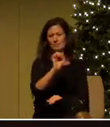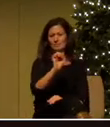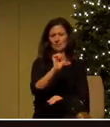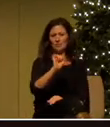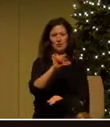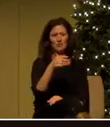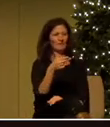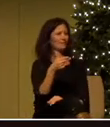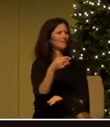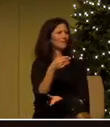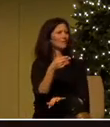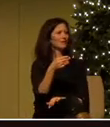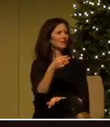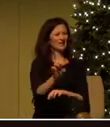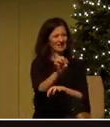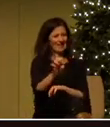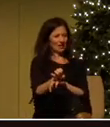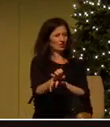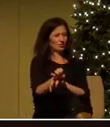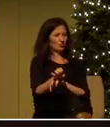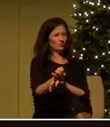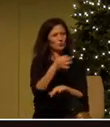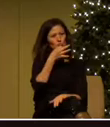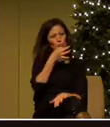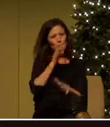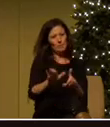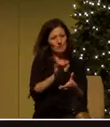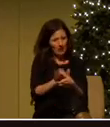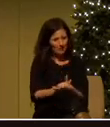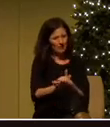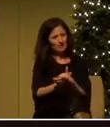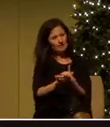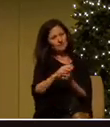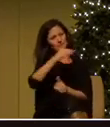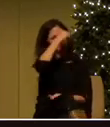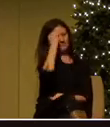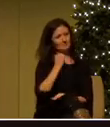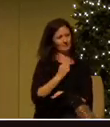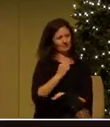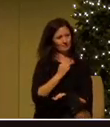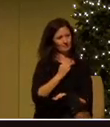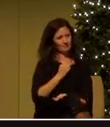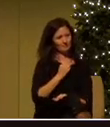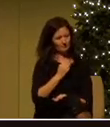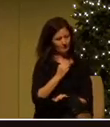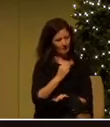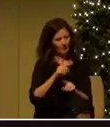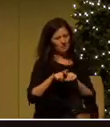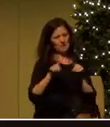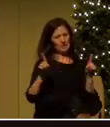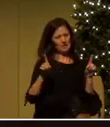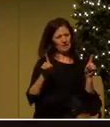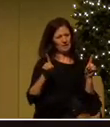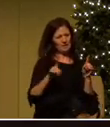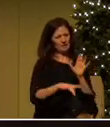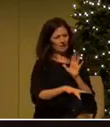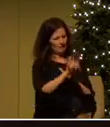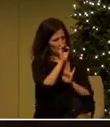Mary. He was pledged to her. But then she was pregnant.